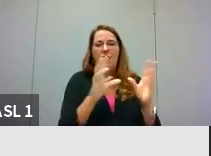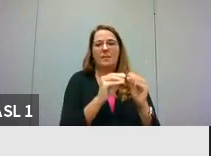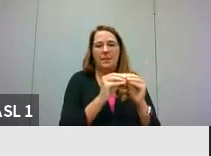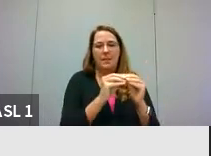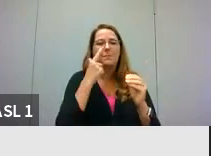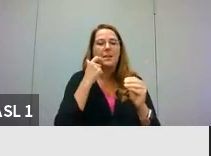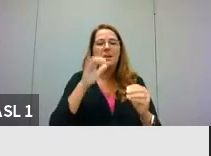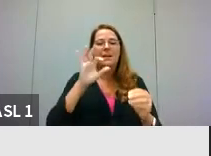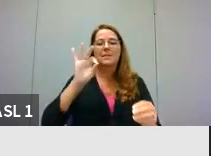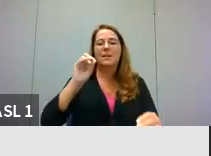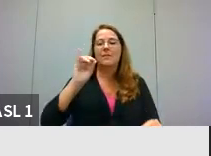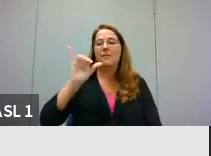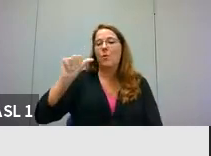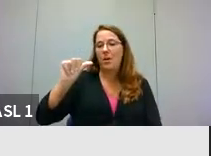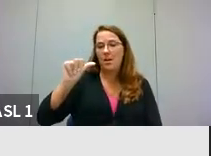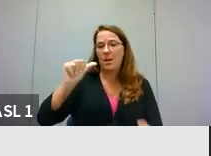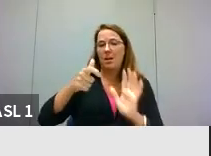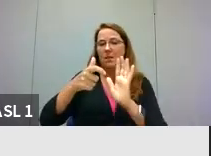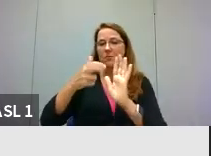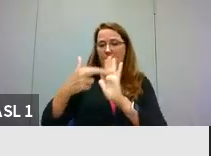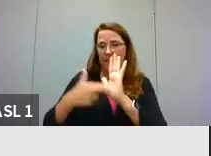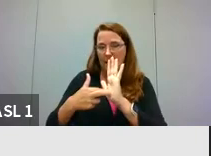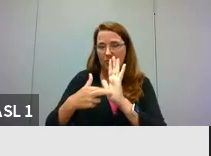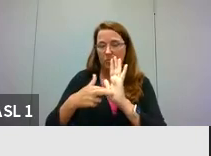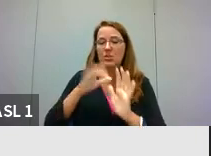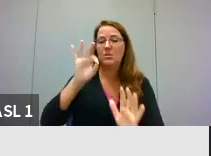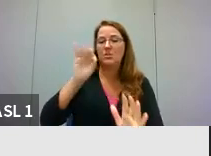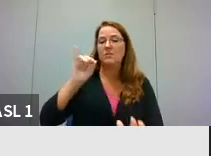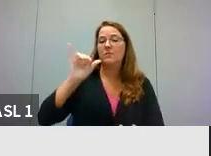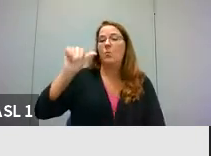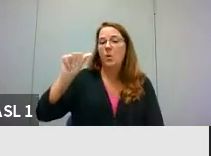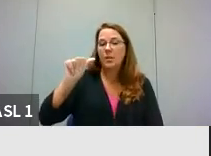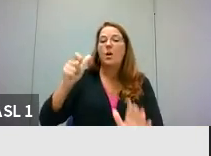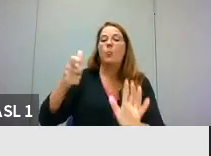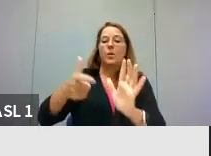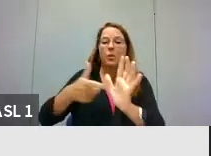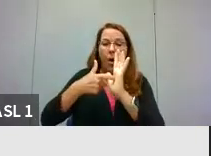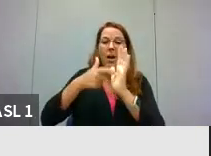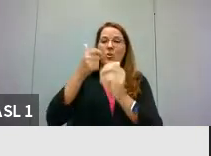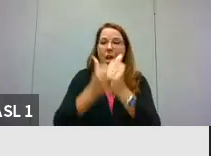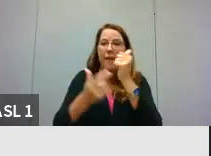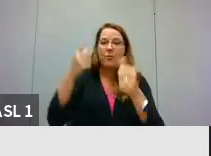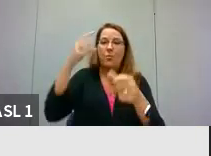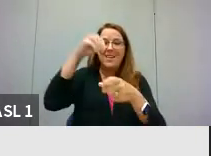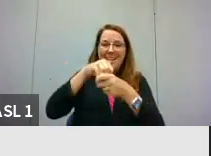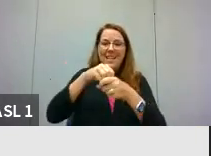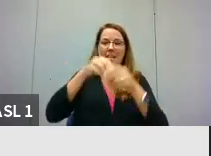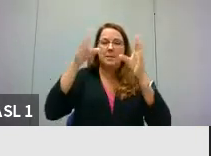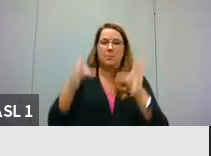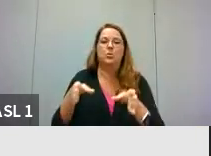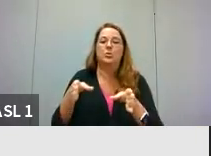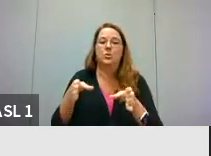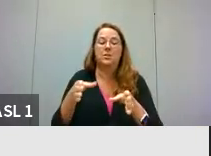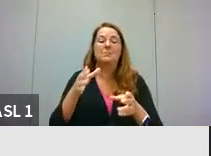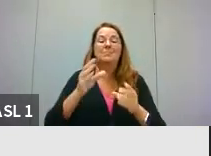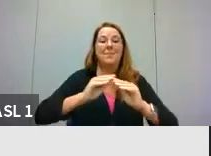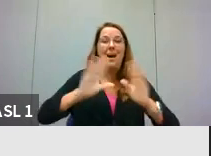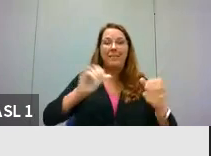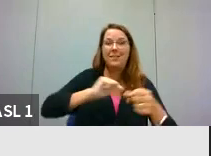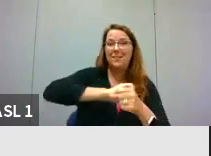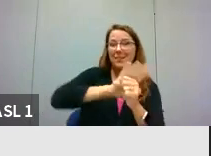FOIA regulations. We were required to have everyone in person. Obviously, the pandemic has